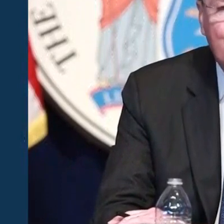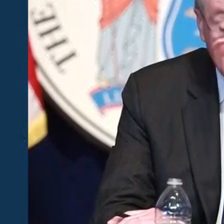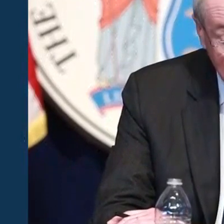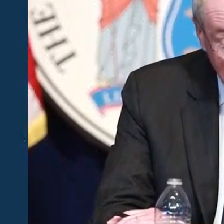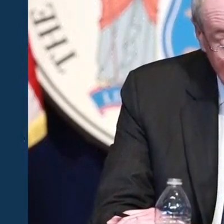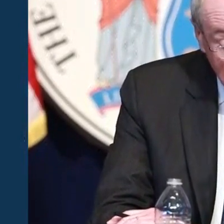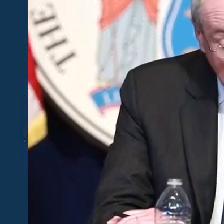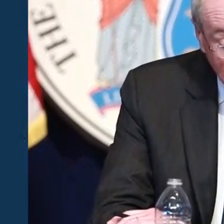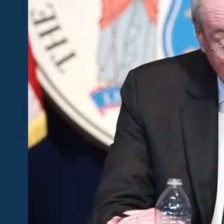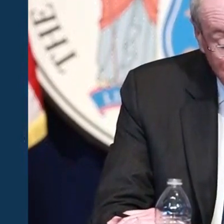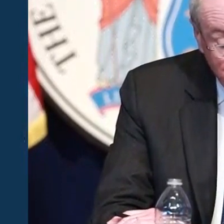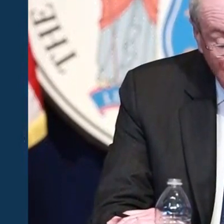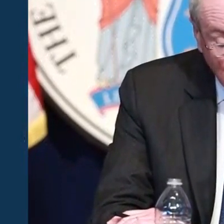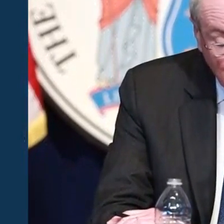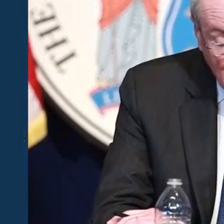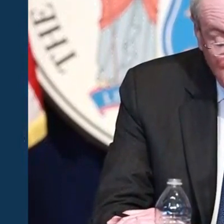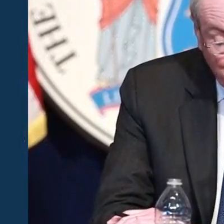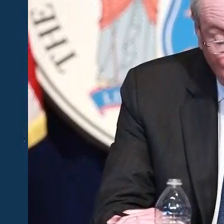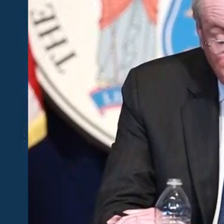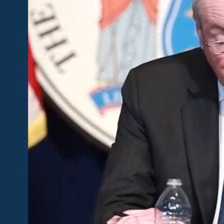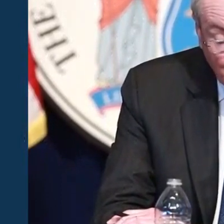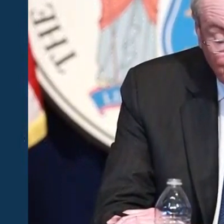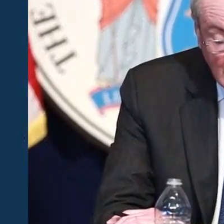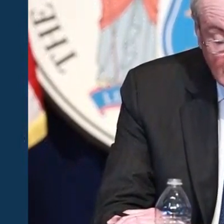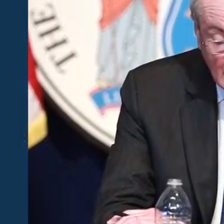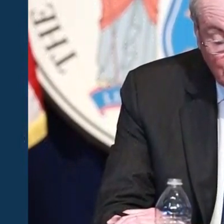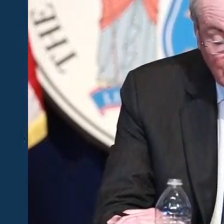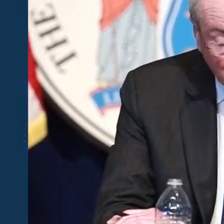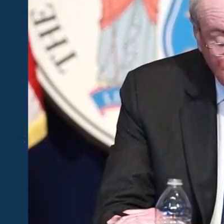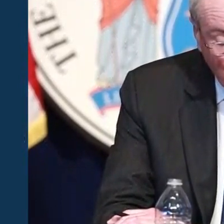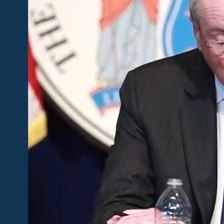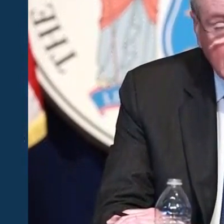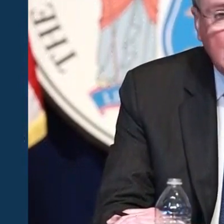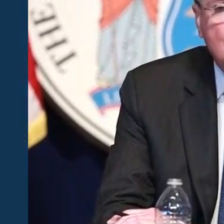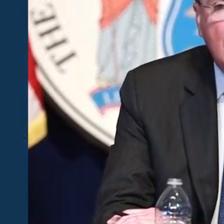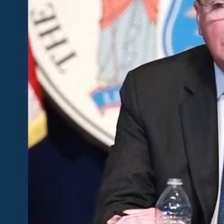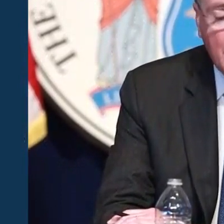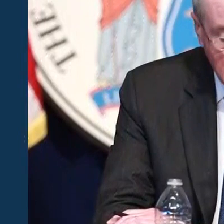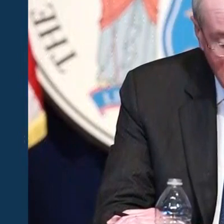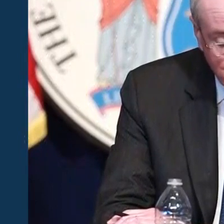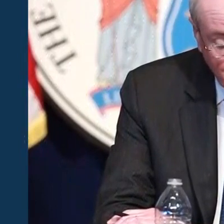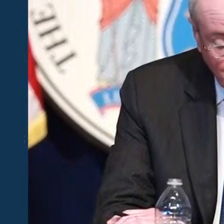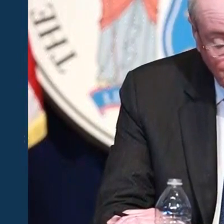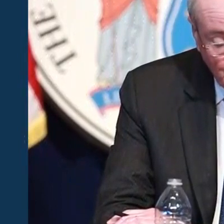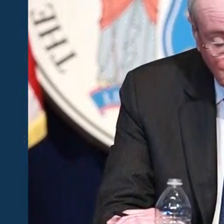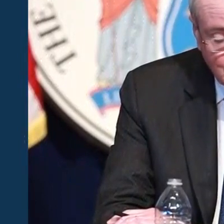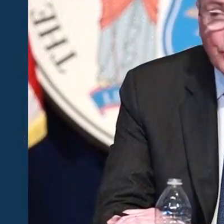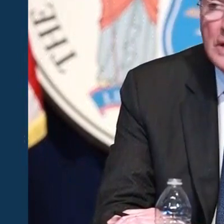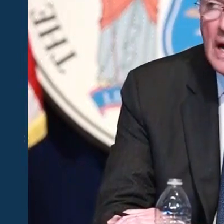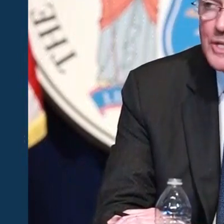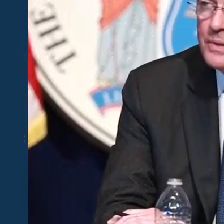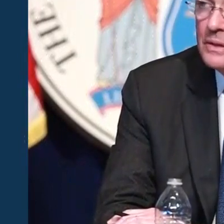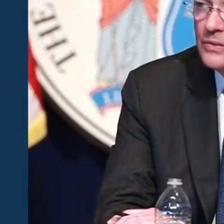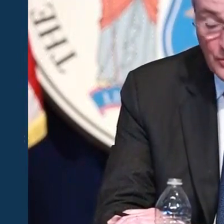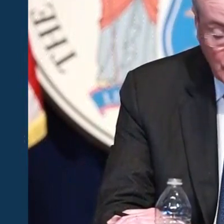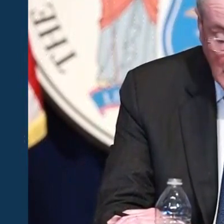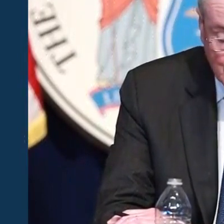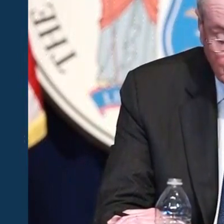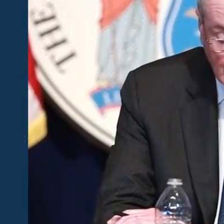home. As it must be noted, the dashboard pulls data as it is reported each night by hospitals to the New Jersey